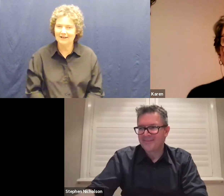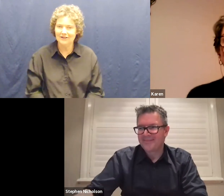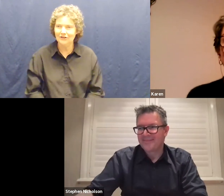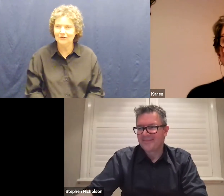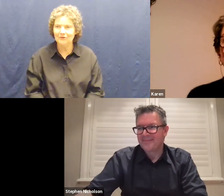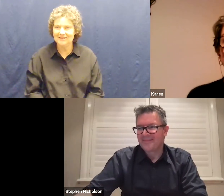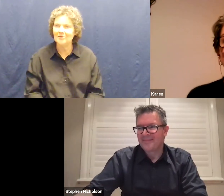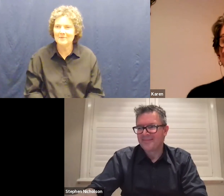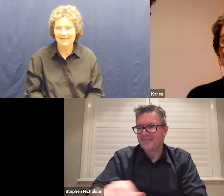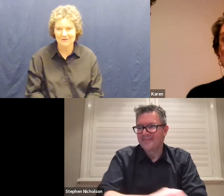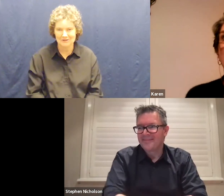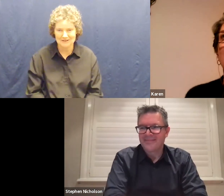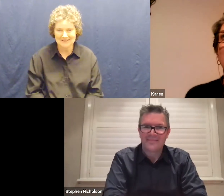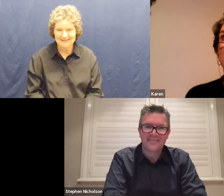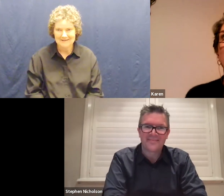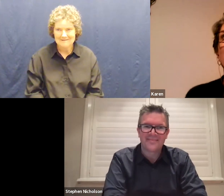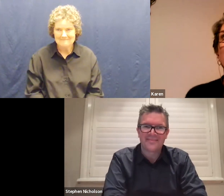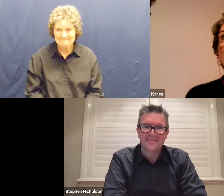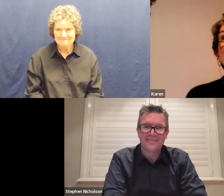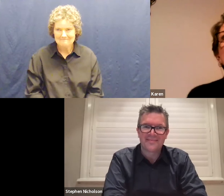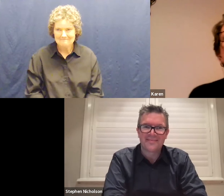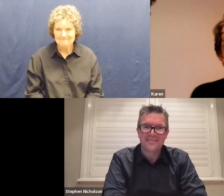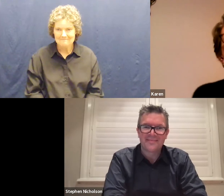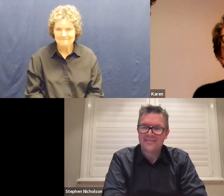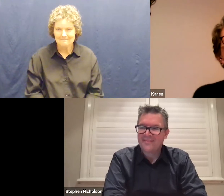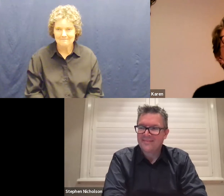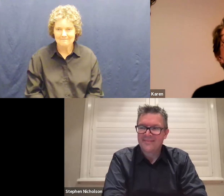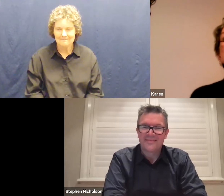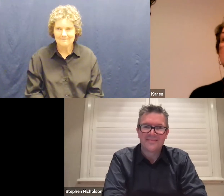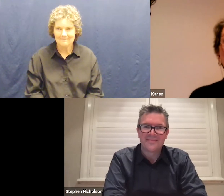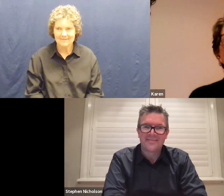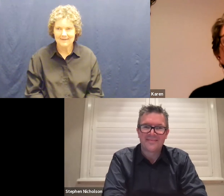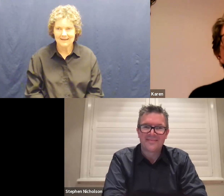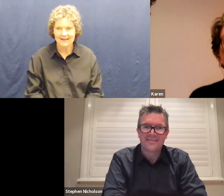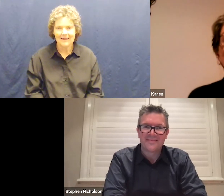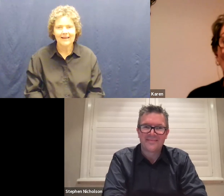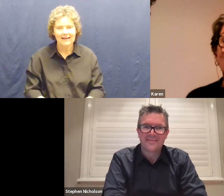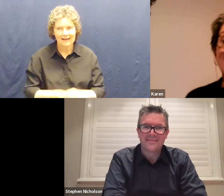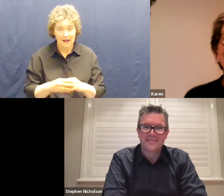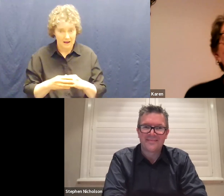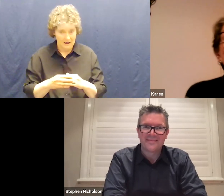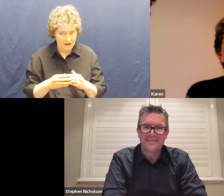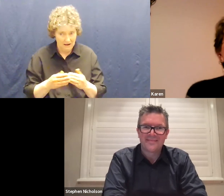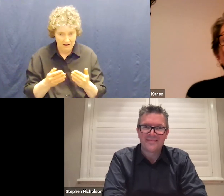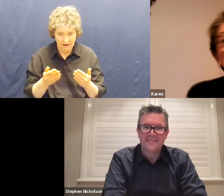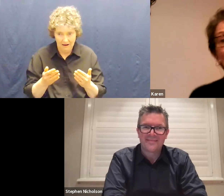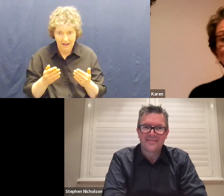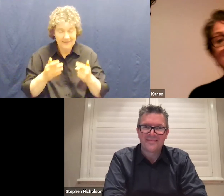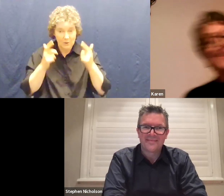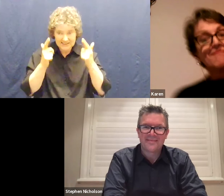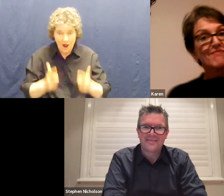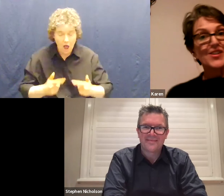that you already knew? Tell me about the course. Okay, so I suppose there was a lot I didn't know. I didn't even know what coder